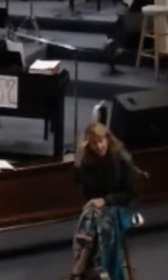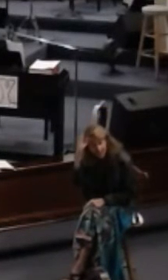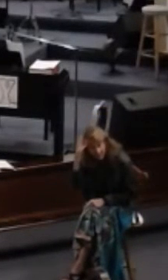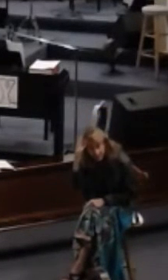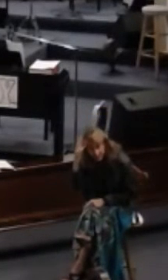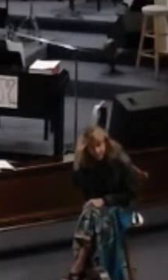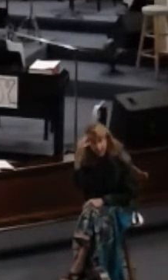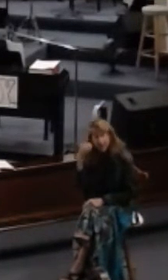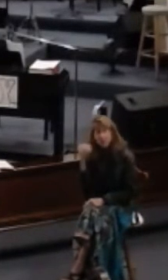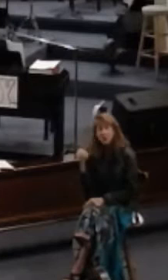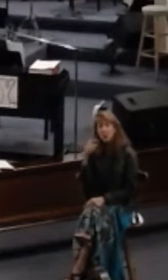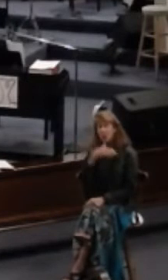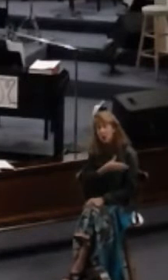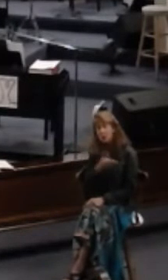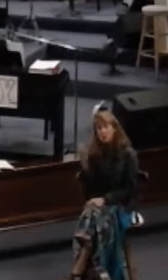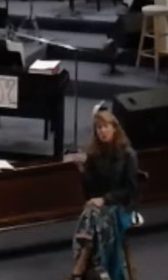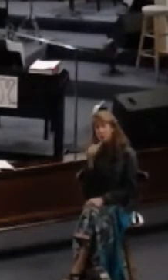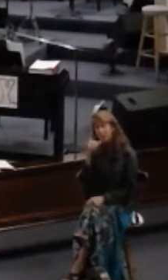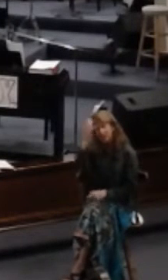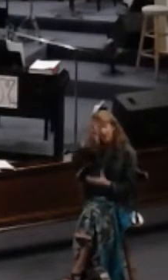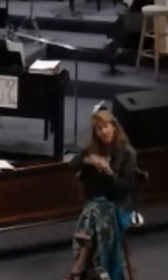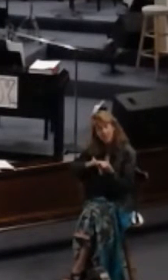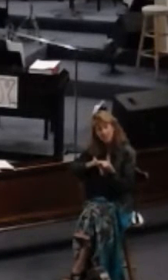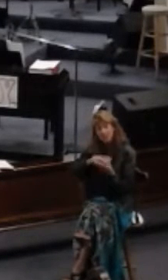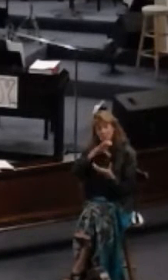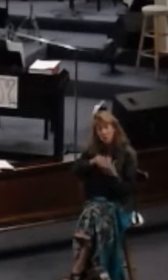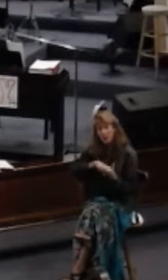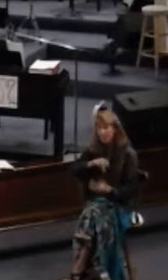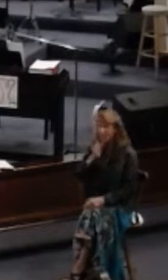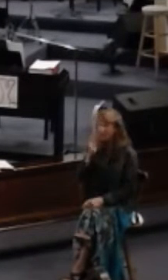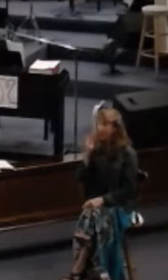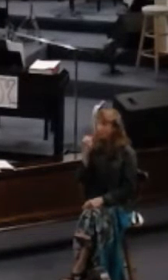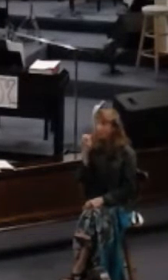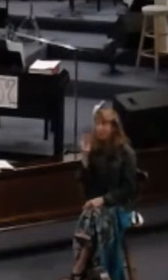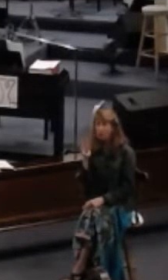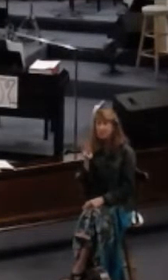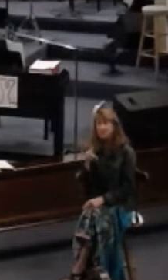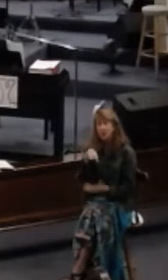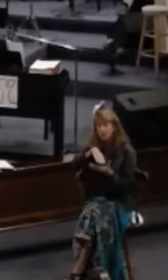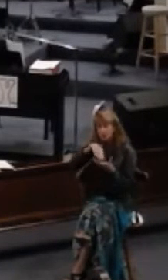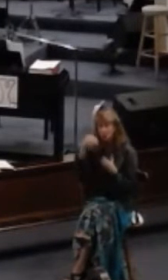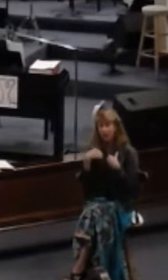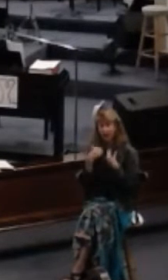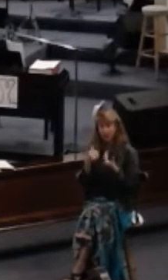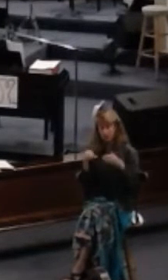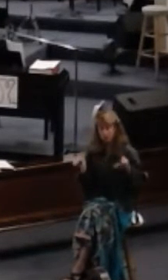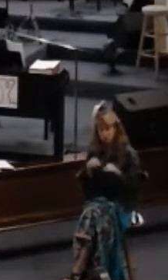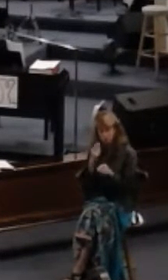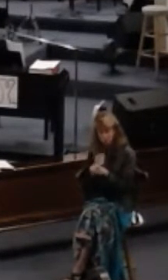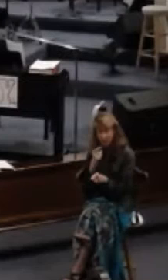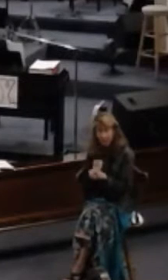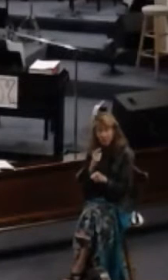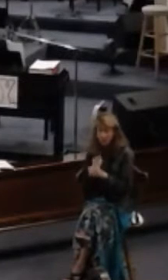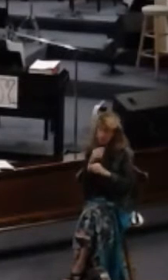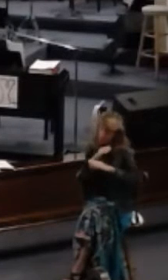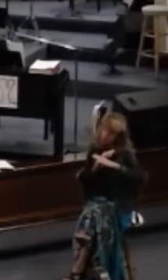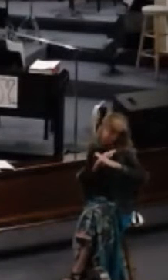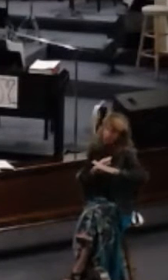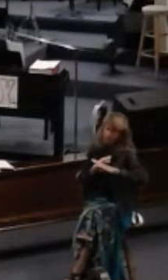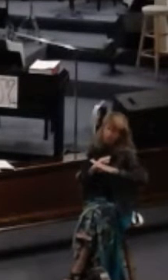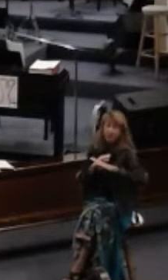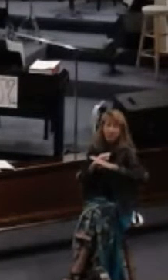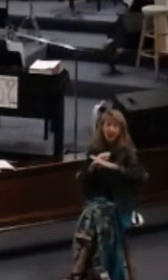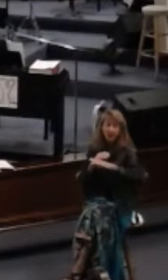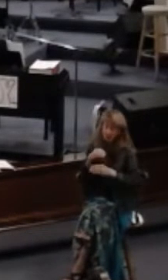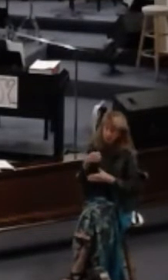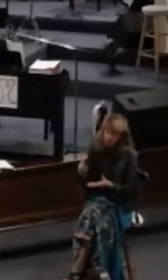And in Isaiah chapter 1, verse 17, God tells his people to learn to do right, to seek justice, defend the oppressed,